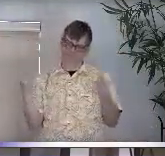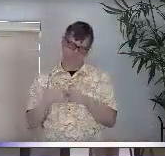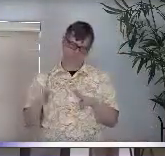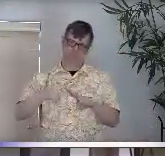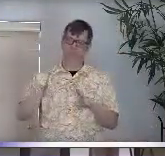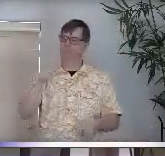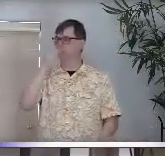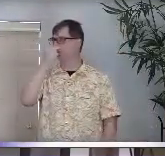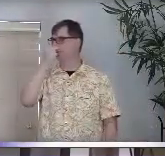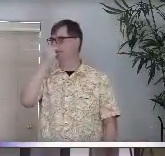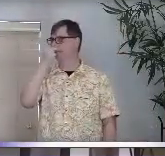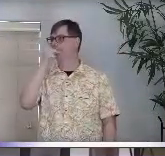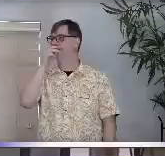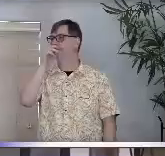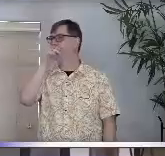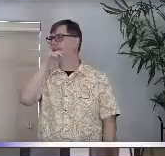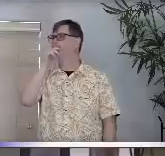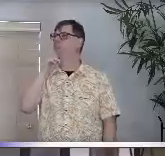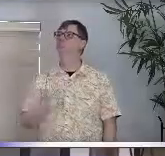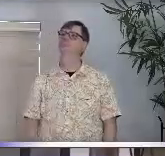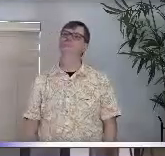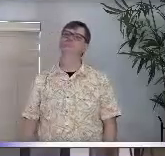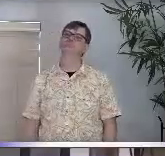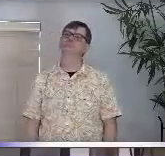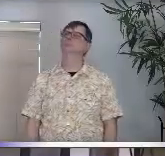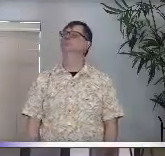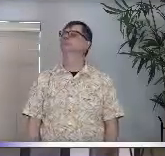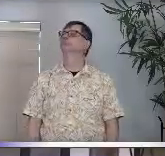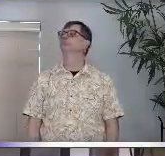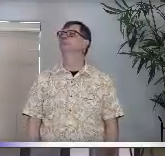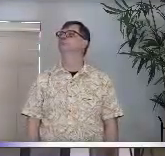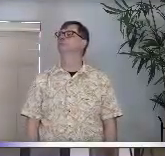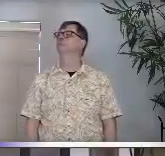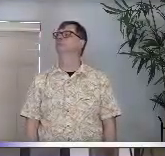can you bring that slide back up that Sandy read, our affirmation, for me?